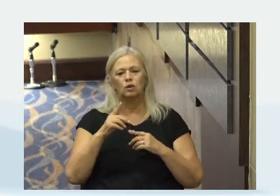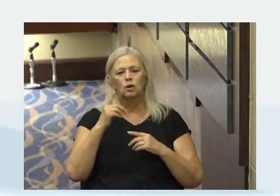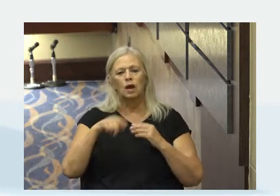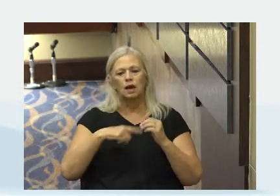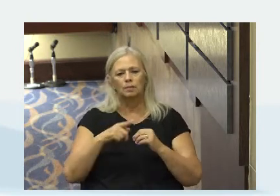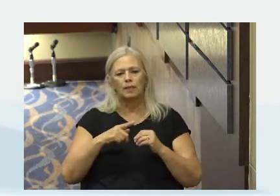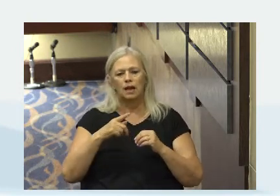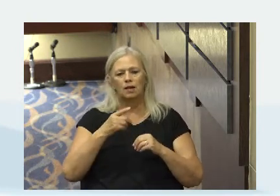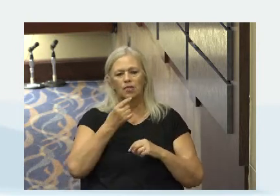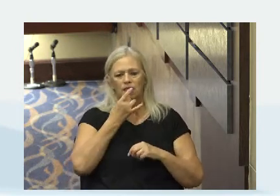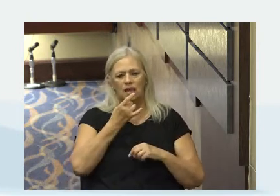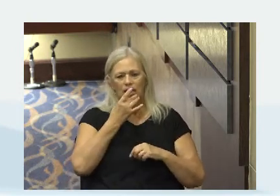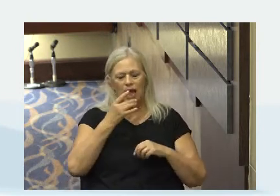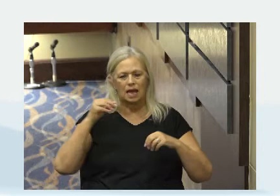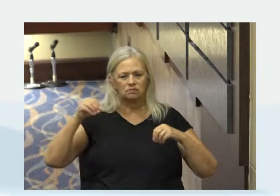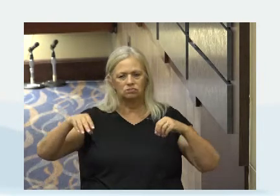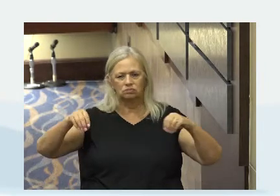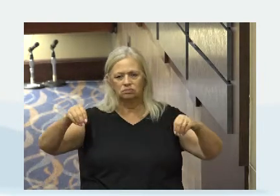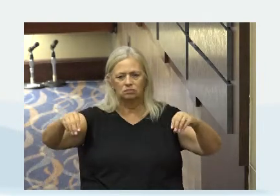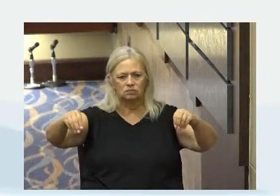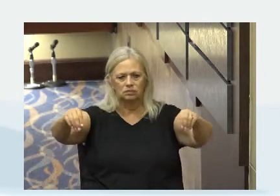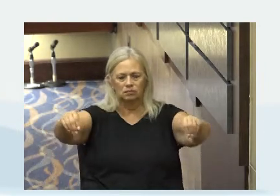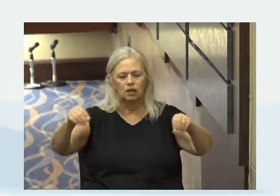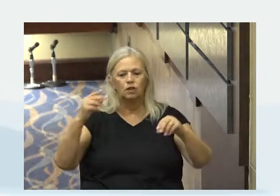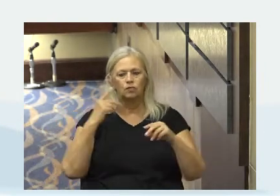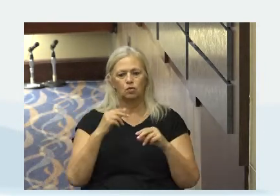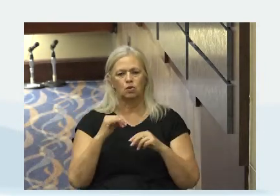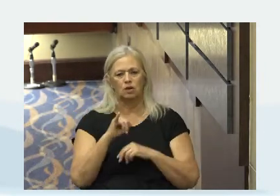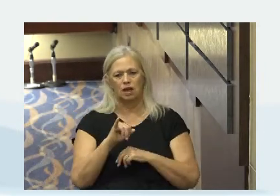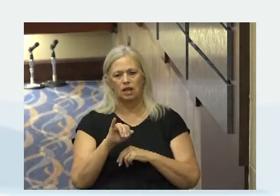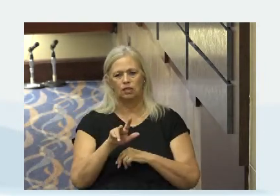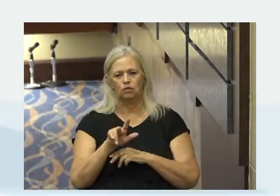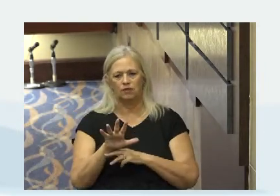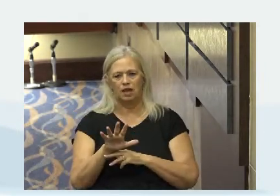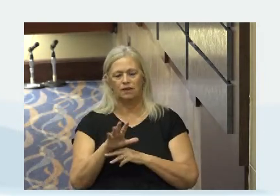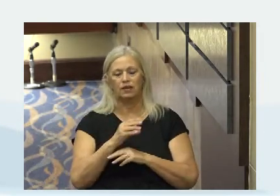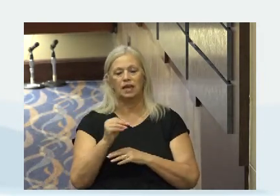35 and the projects that are ongoing and planned for the future.